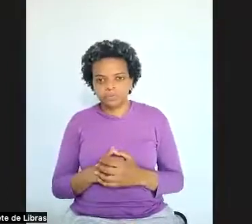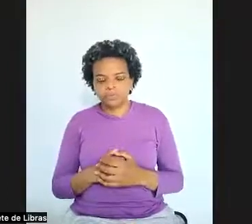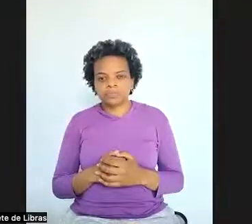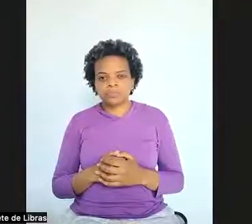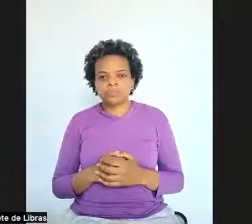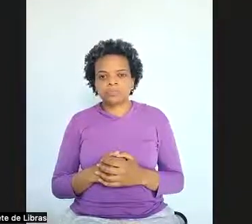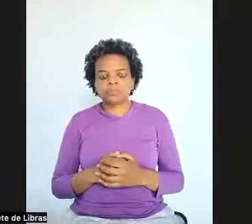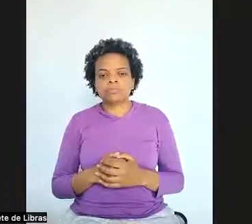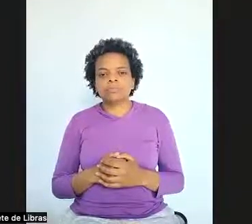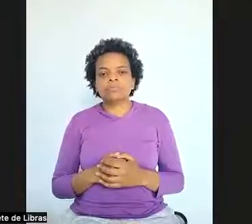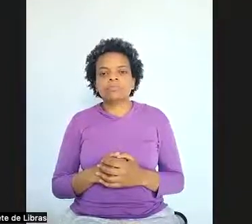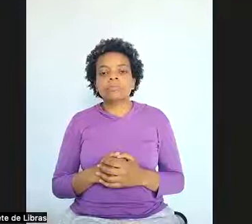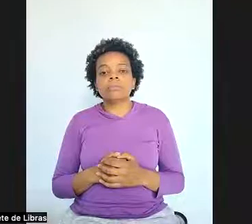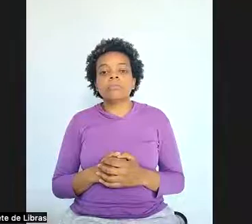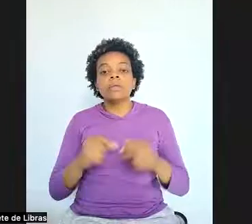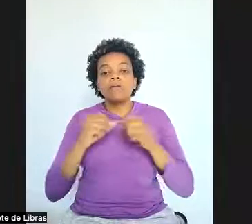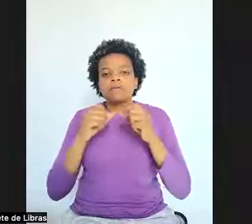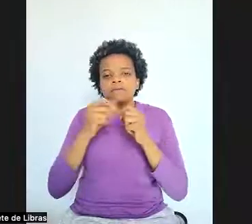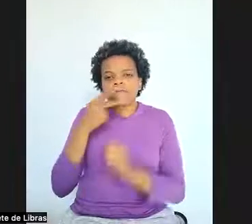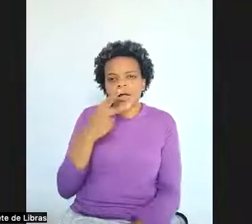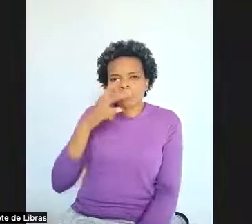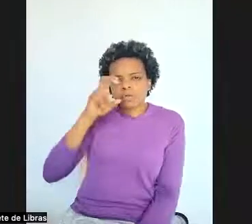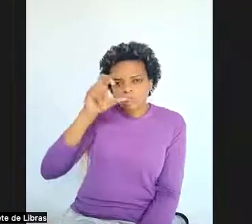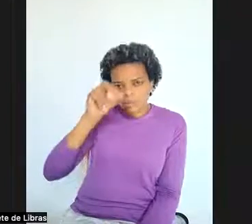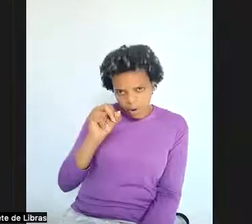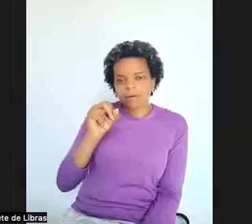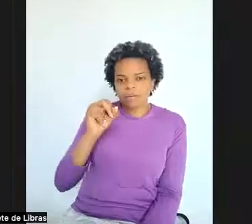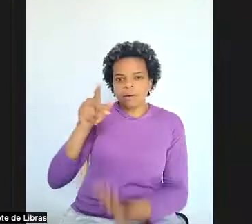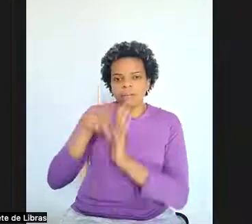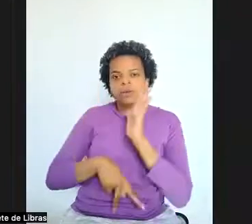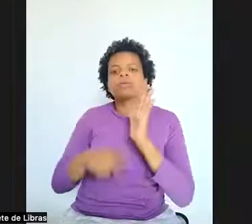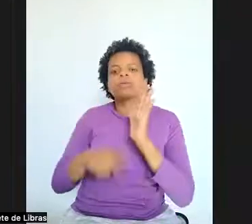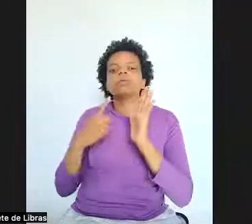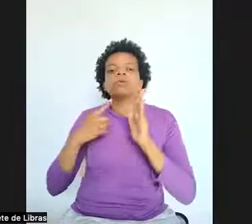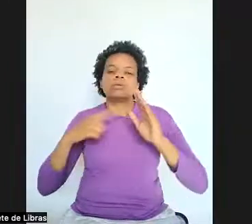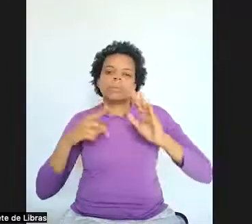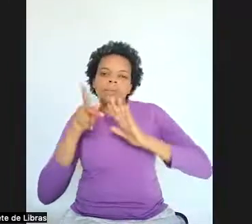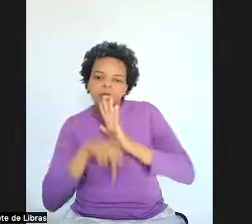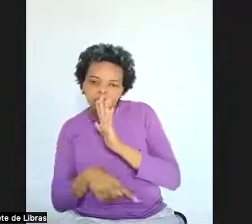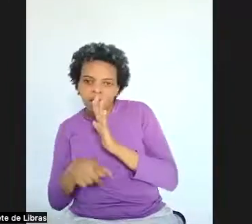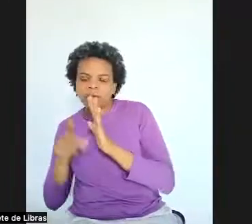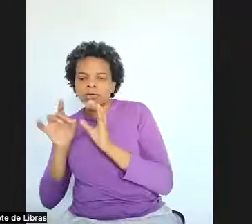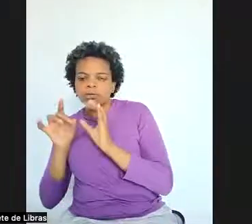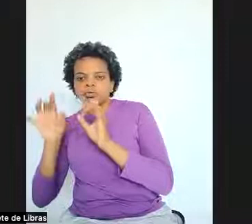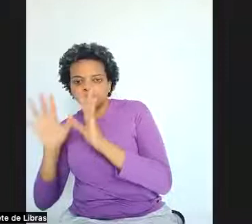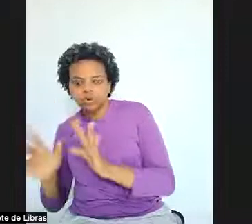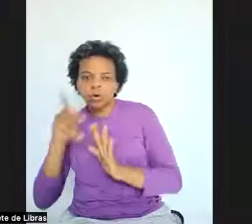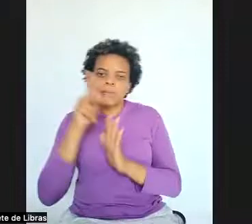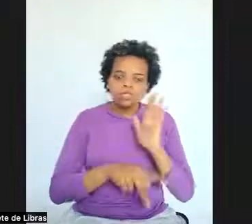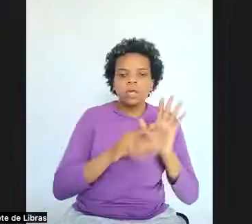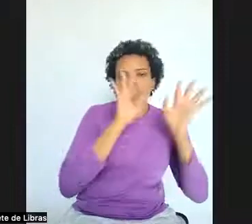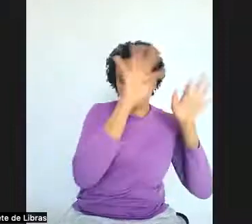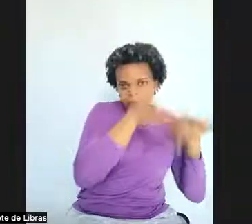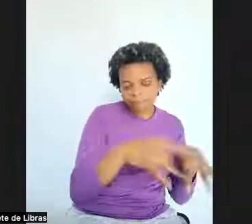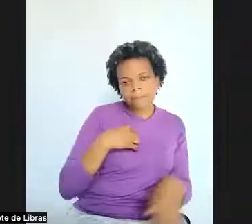Let me just add something, John. Anna mentioned 50 projects, but there is a dynamic portfolio. There are